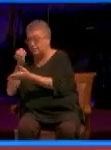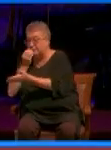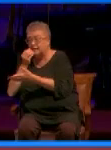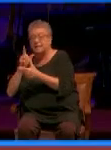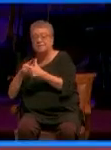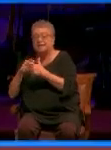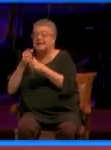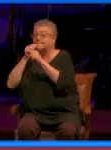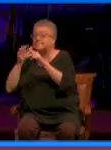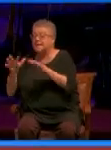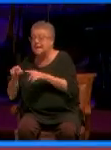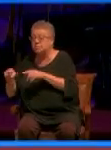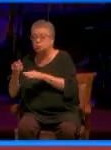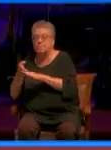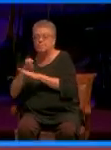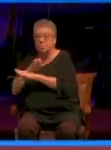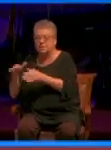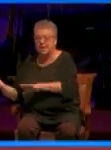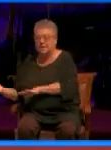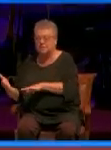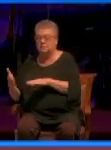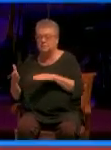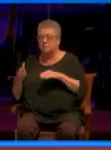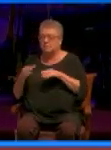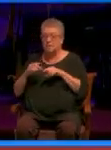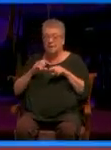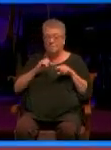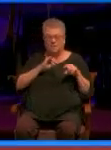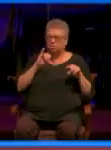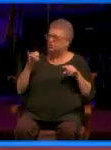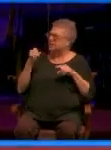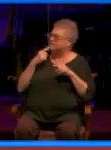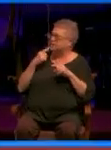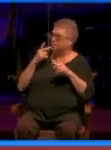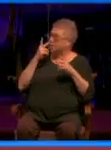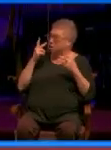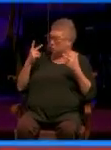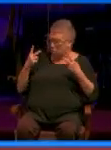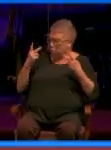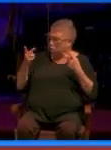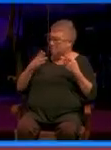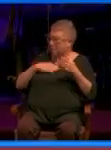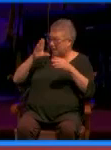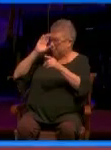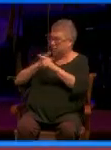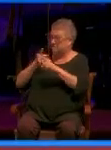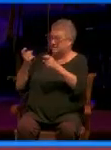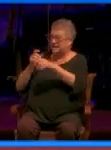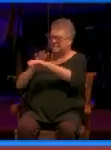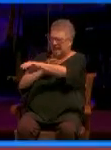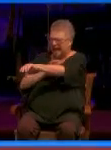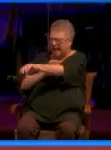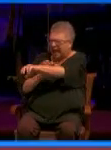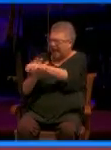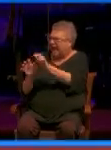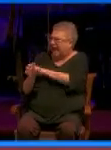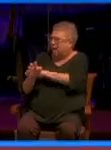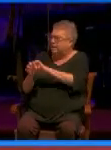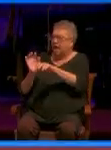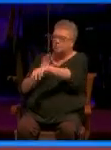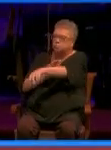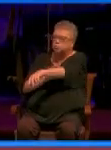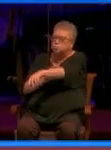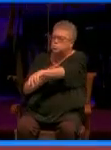bless you before he dies. But Jacob said to Rebekah, his mother, behold, my brother Esau is a hairy man and I am a smooth